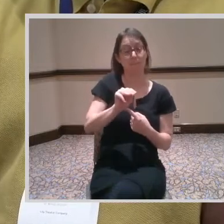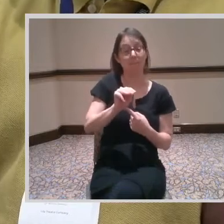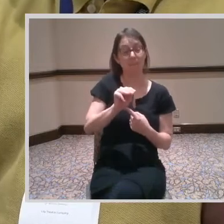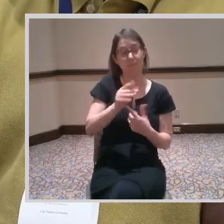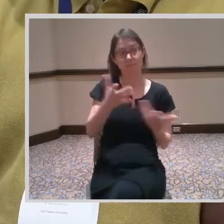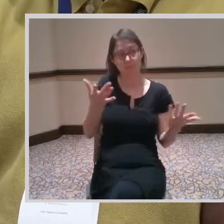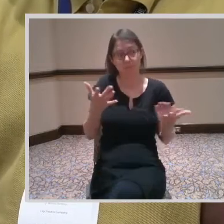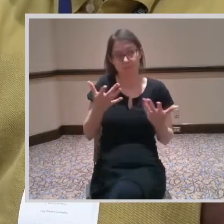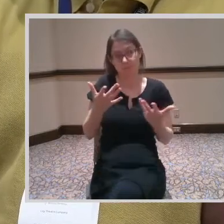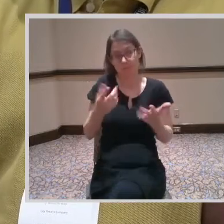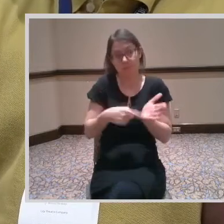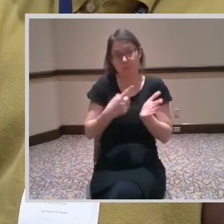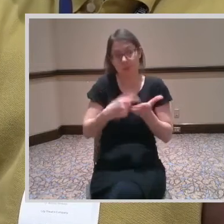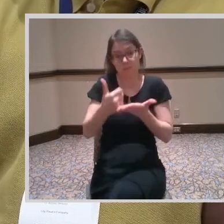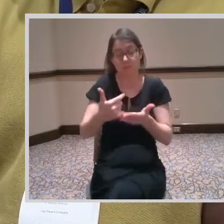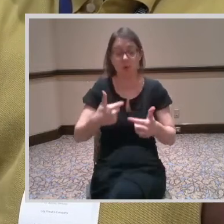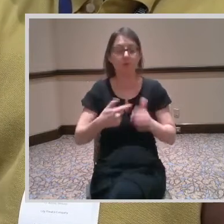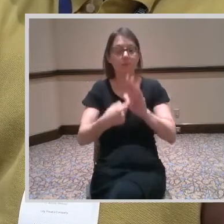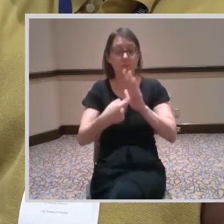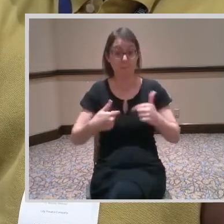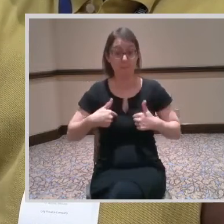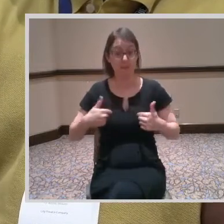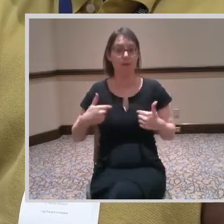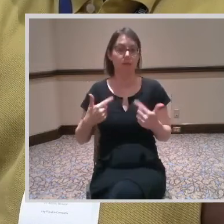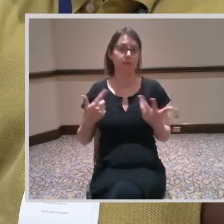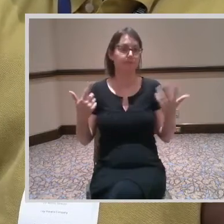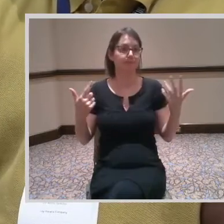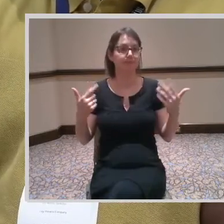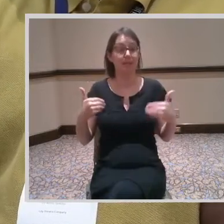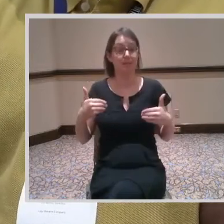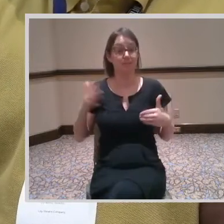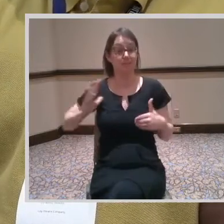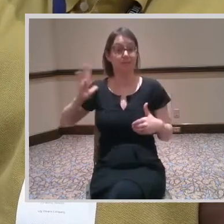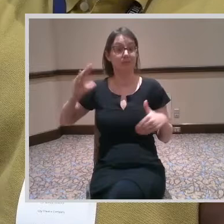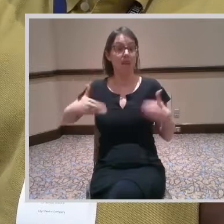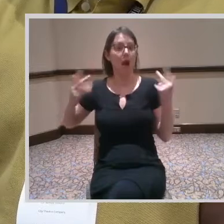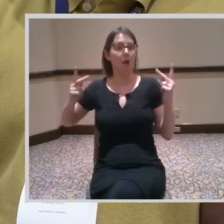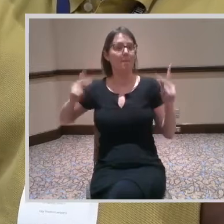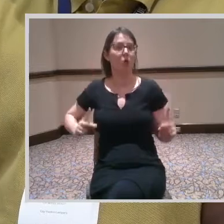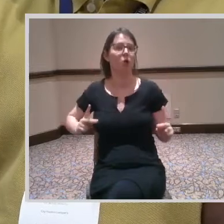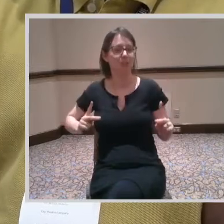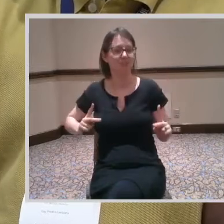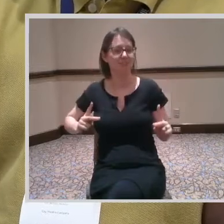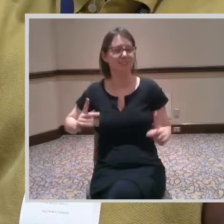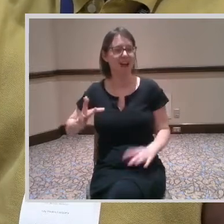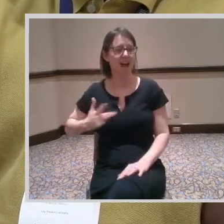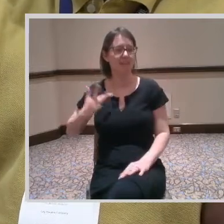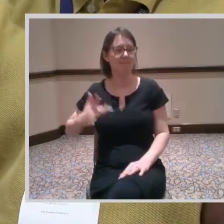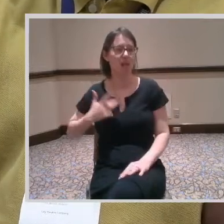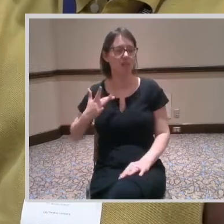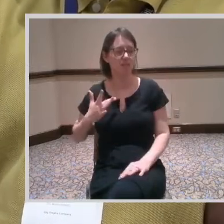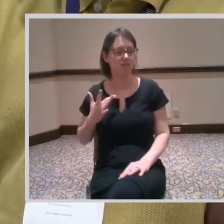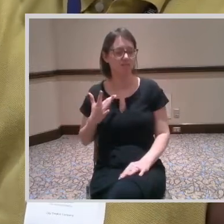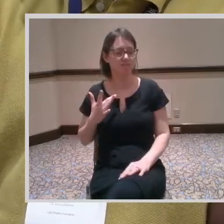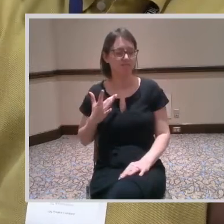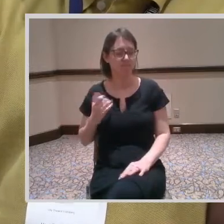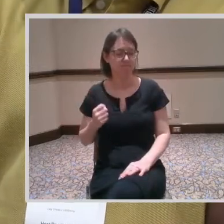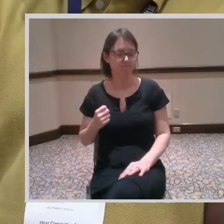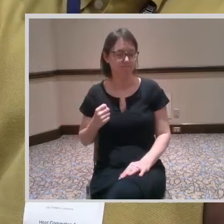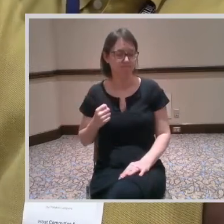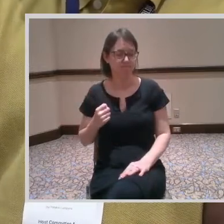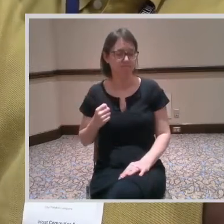a young person, felt that my context was, you